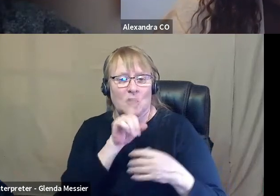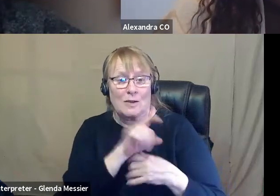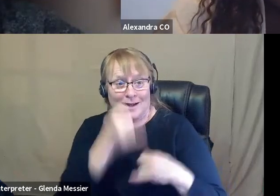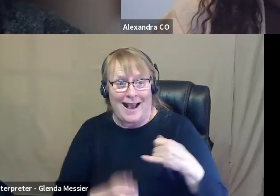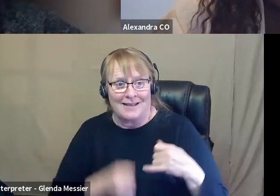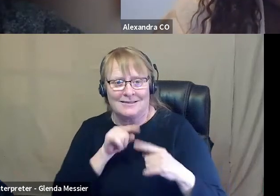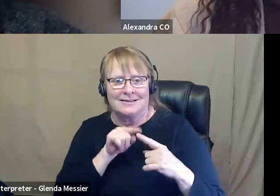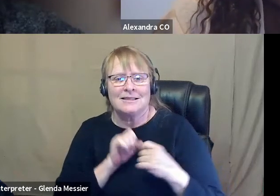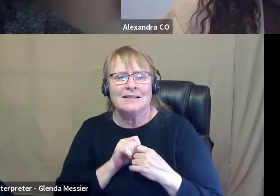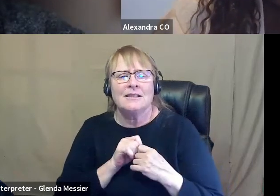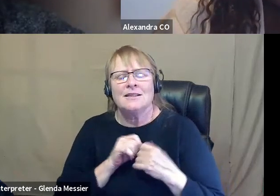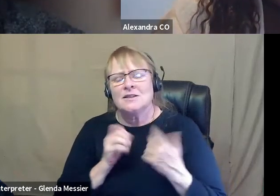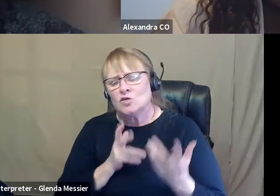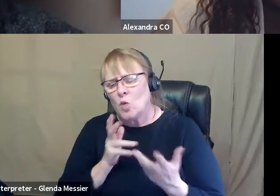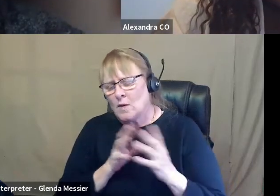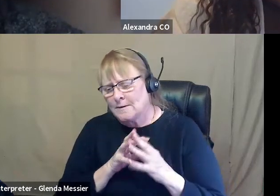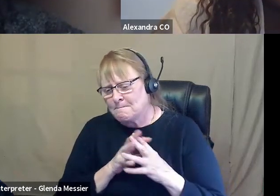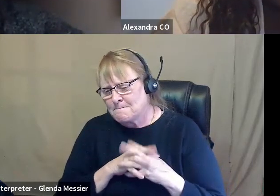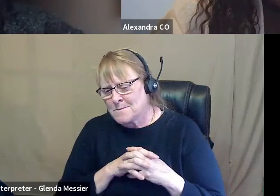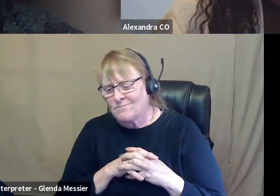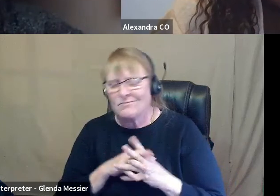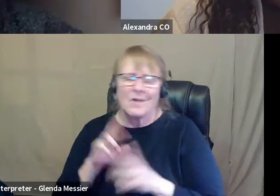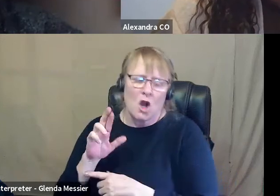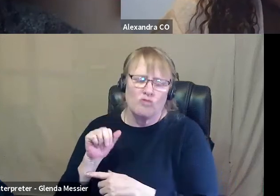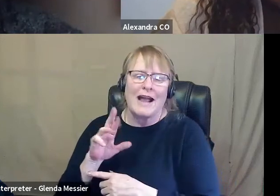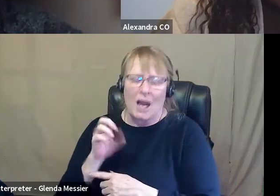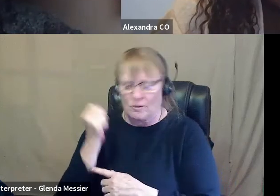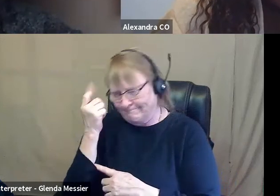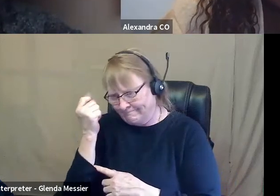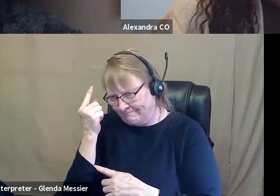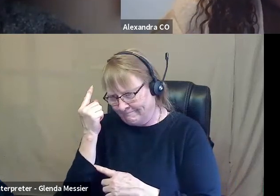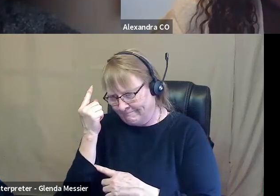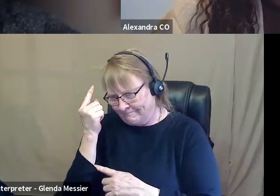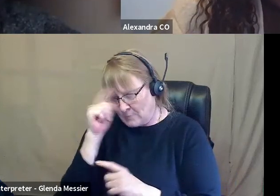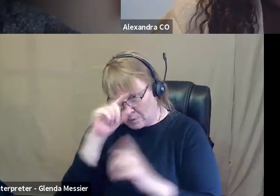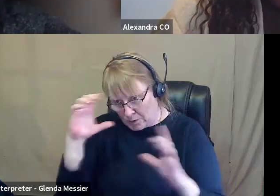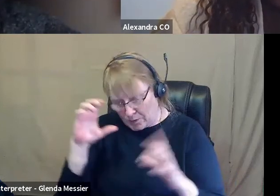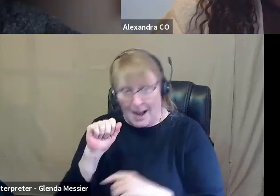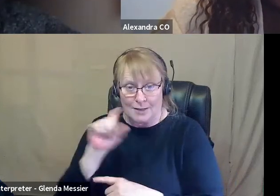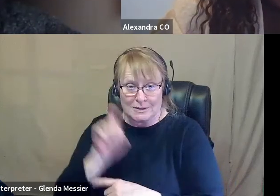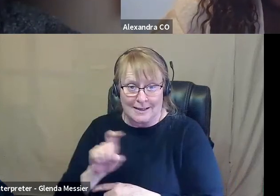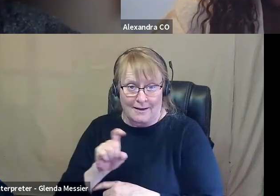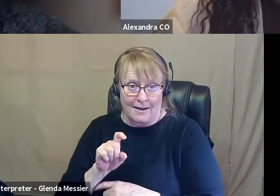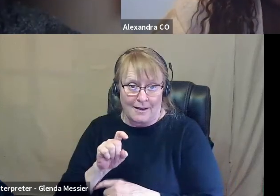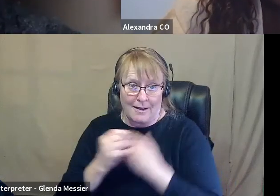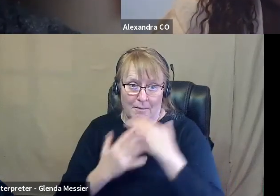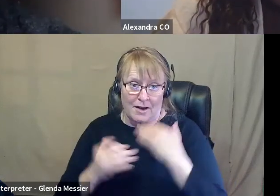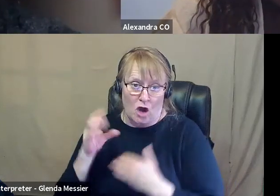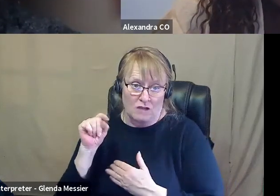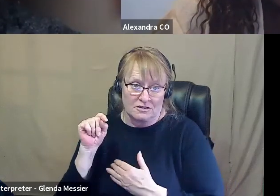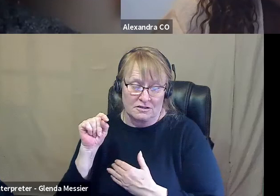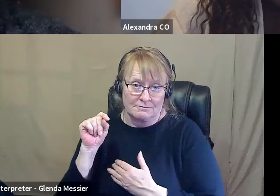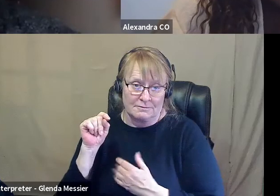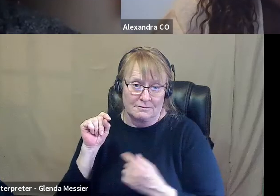And so I know it's very rare, but for the blood clot side effects with the AstraZeneca vaccine, what would